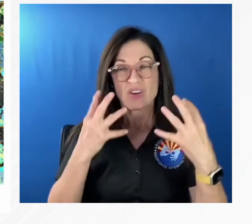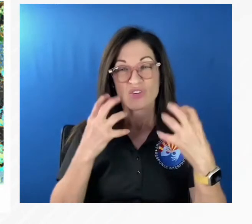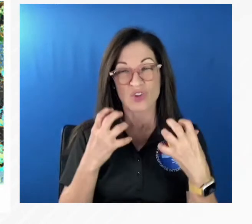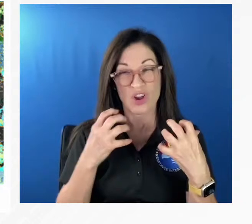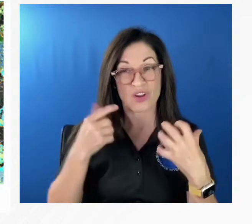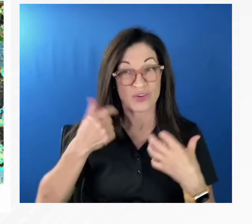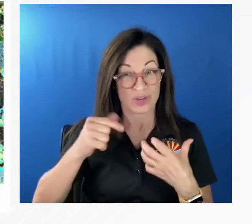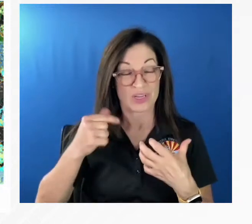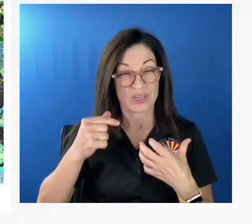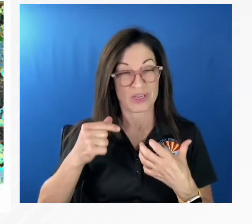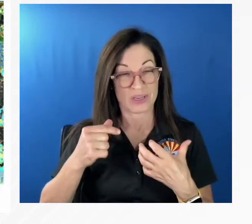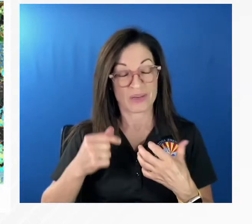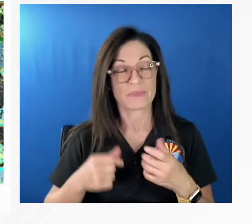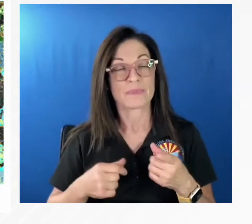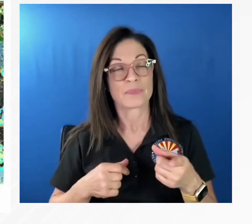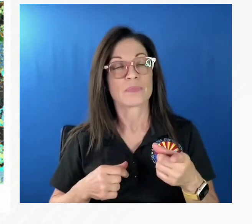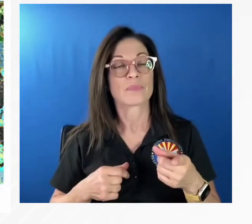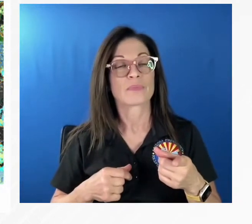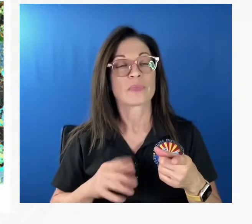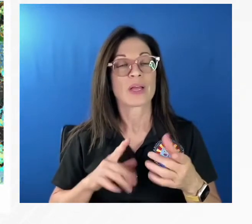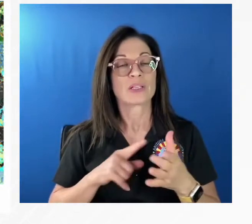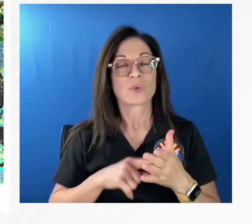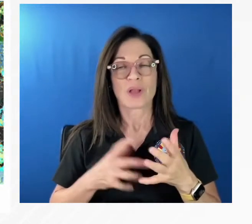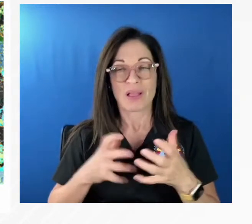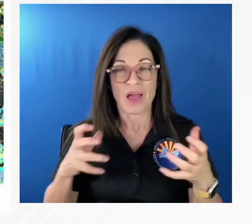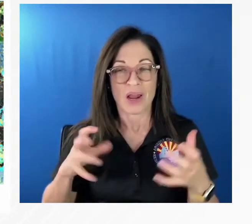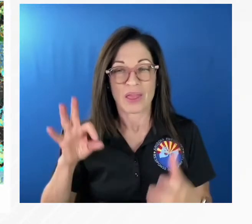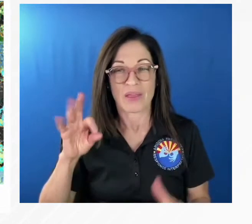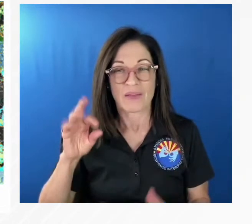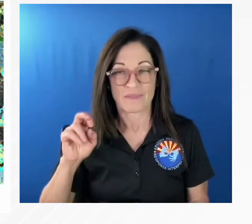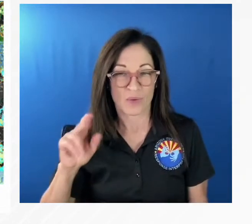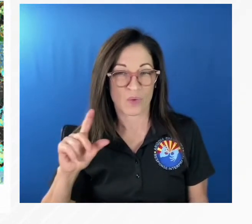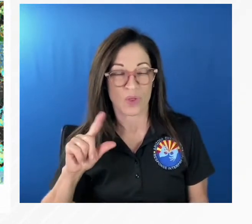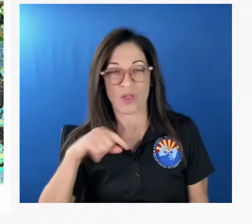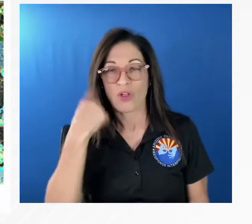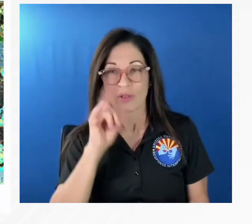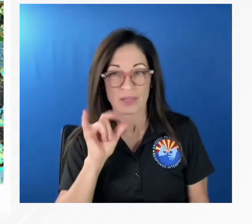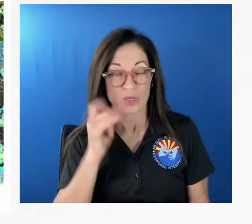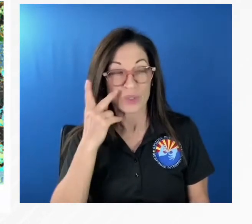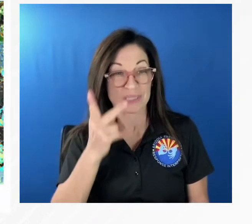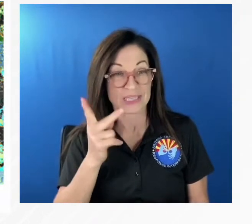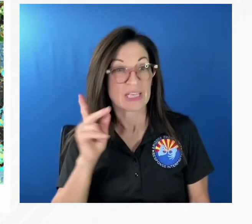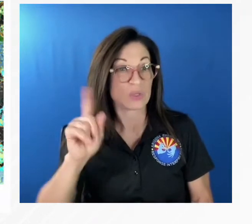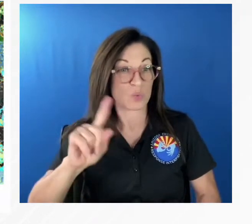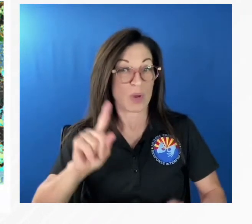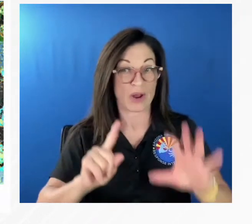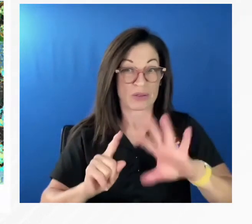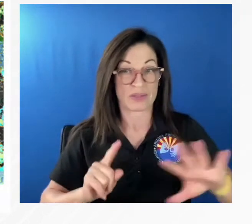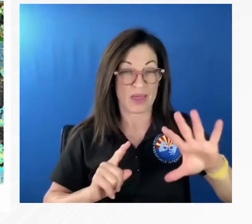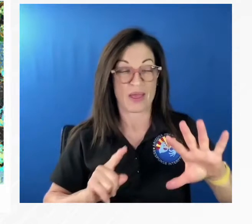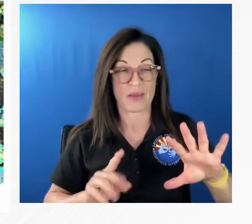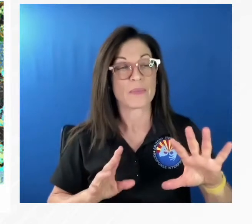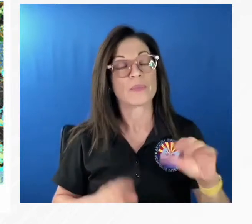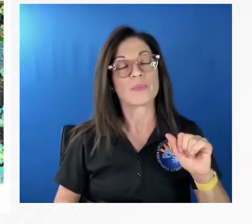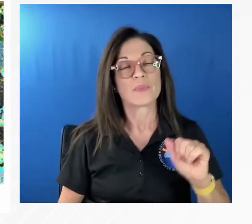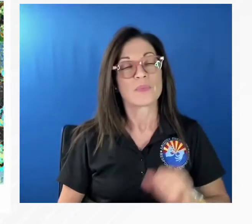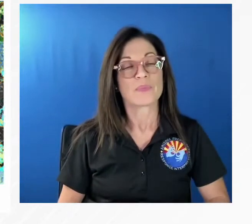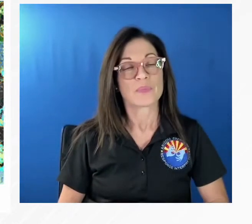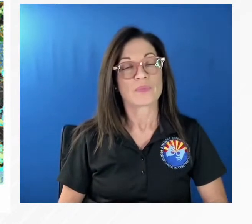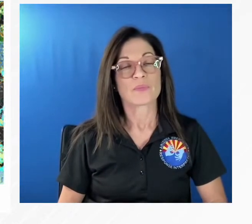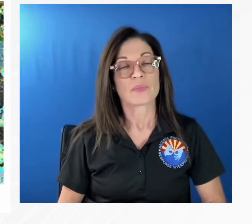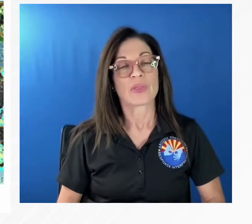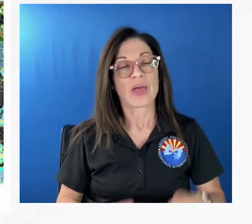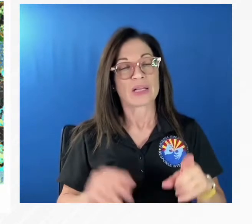color is what a lot of that fuel looks like. And so you can see where that is. So this is looking up East Fork